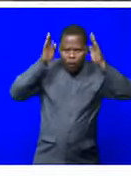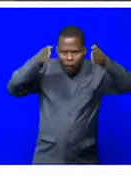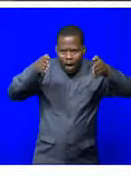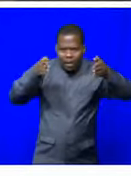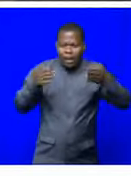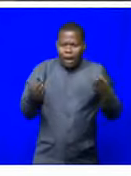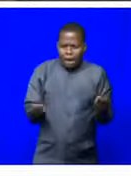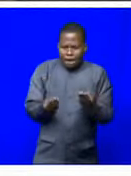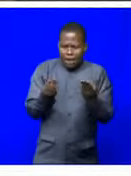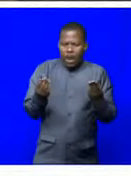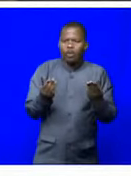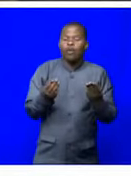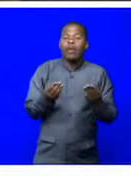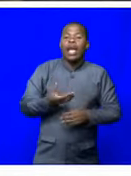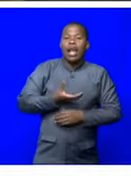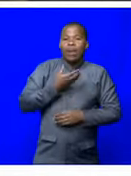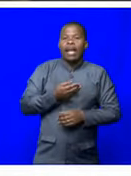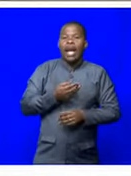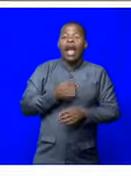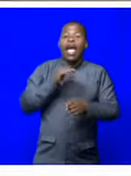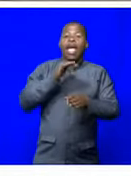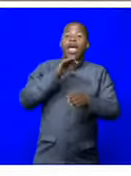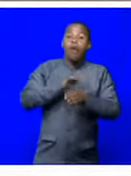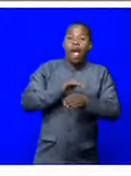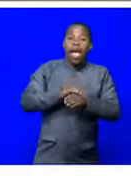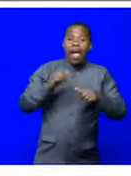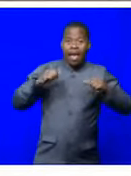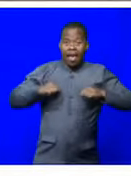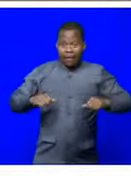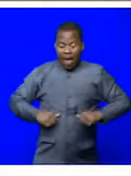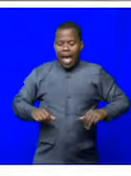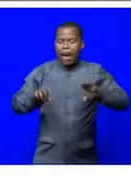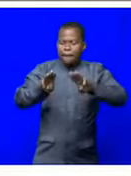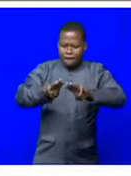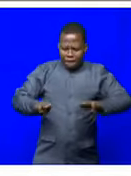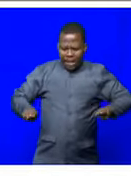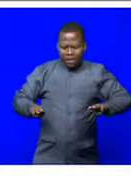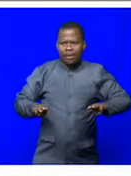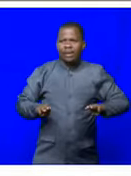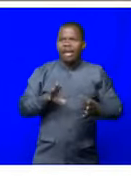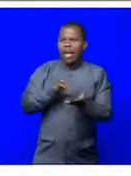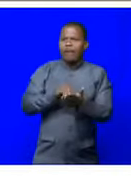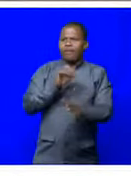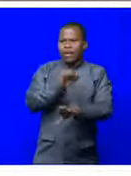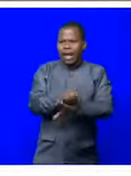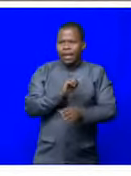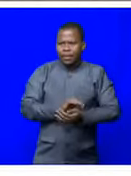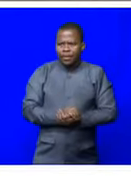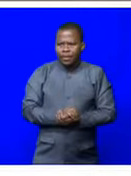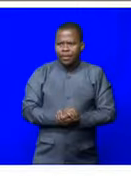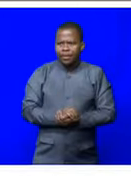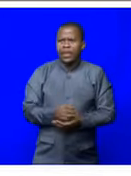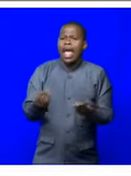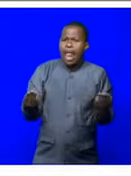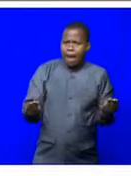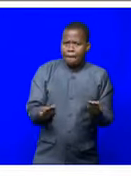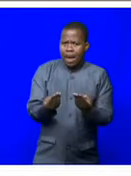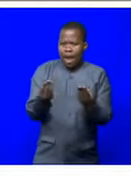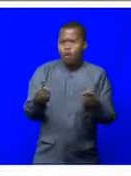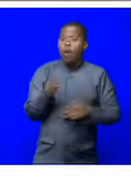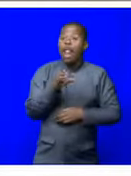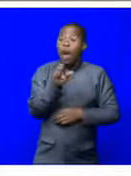libangile libusisekile futhi lelinekuthula the rolling out of pension benefits to